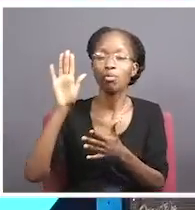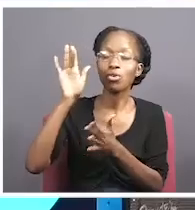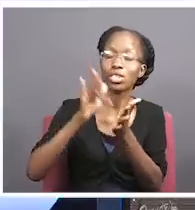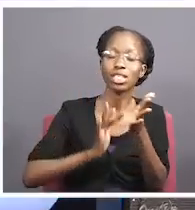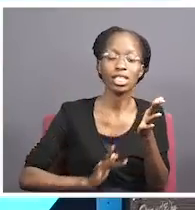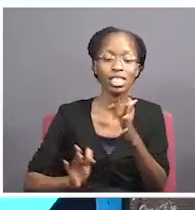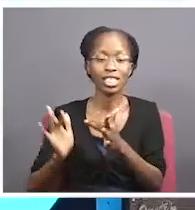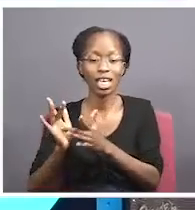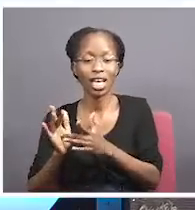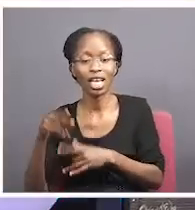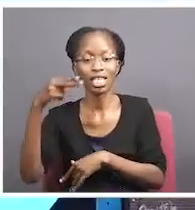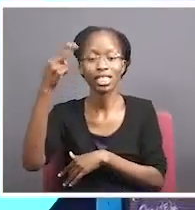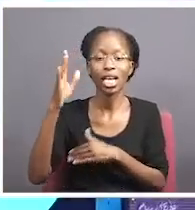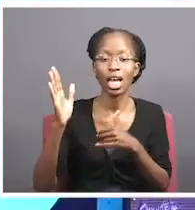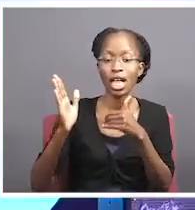Your name.